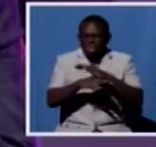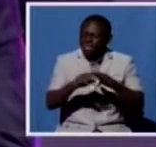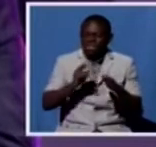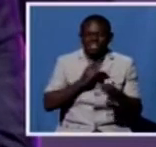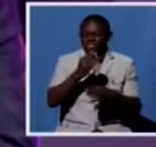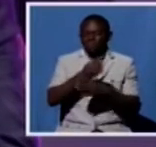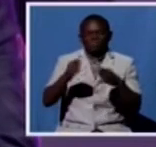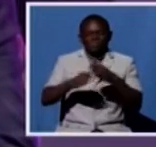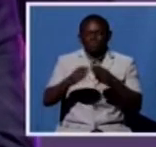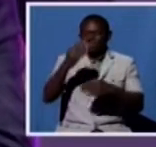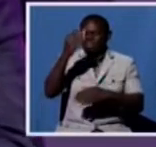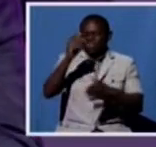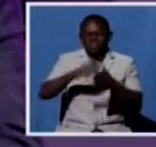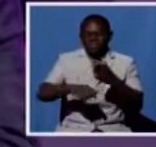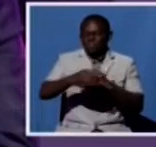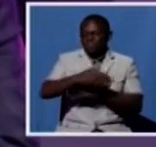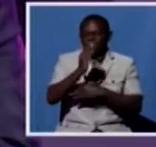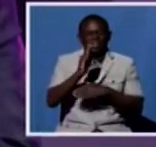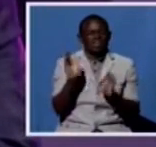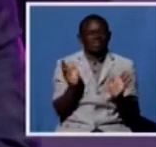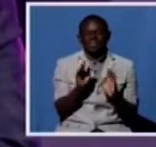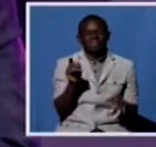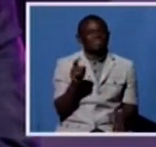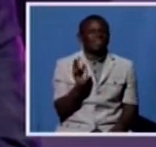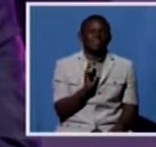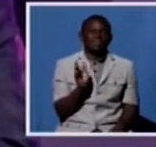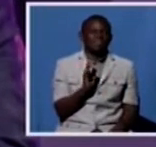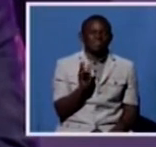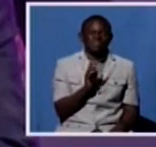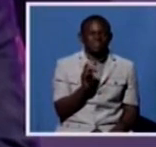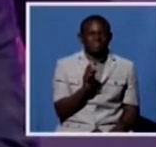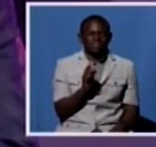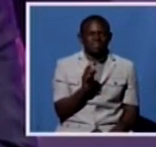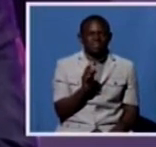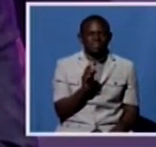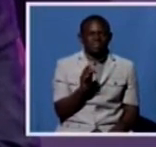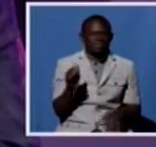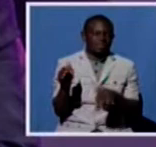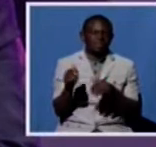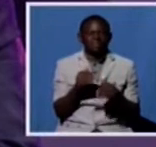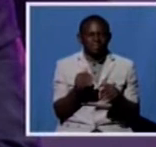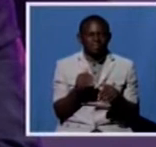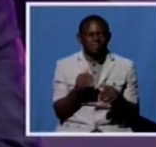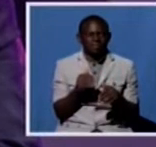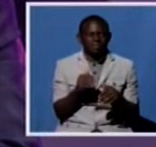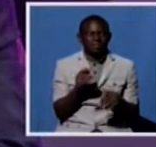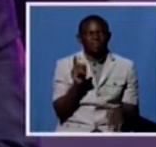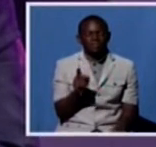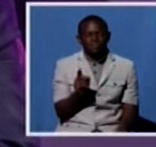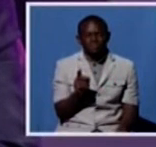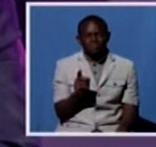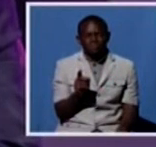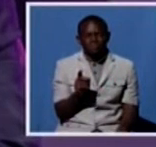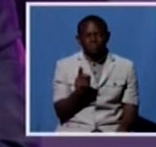even if we have the discounts, but it may not work very well. So we avoid very crowded places.